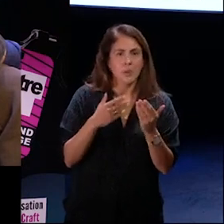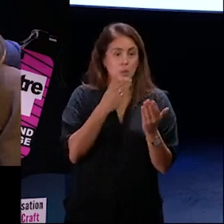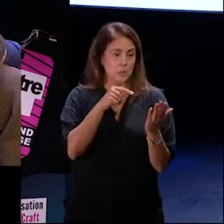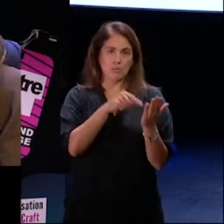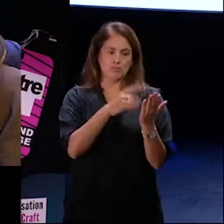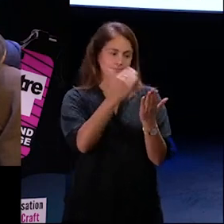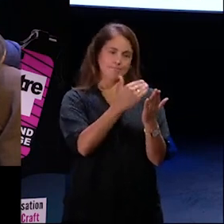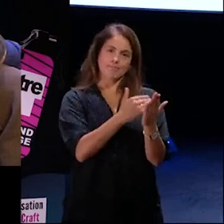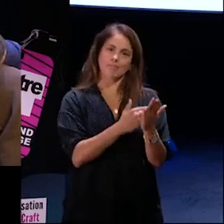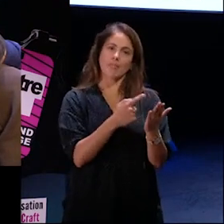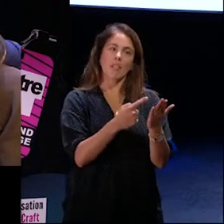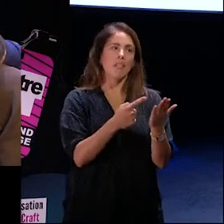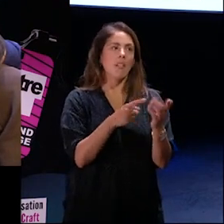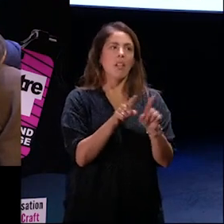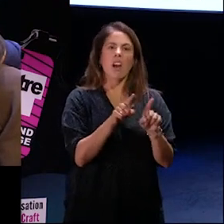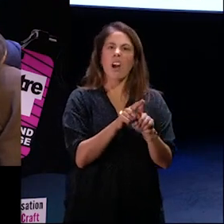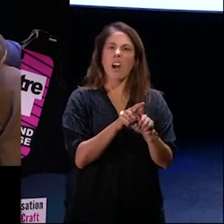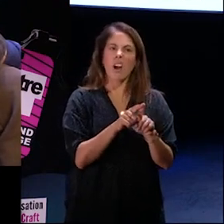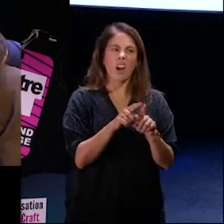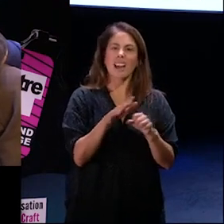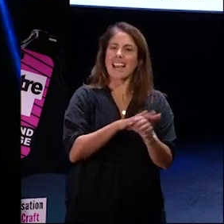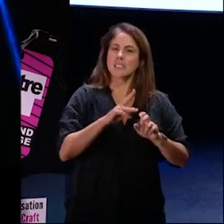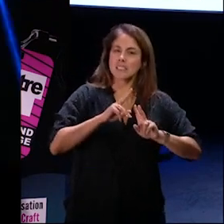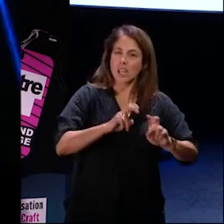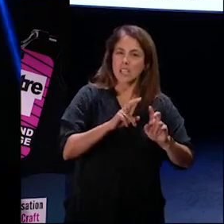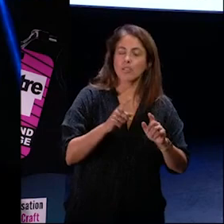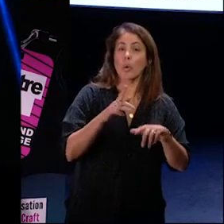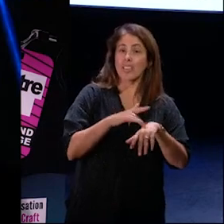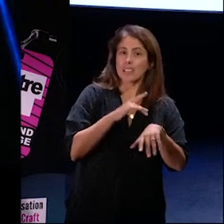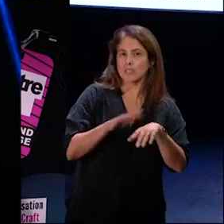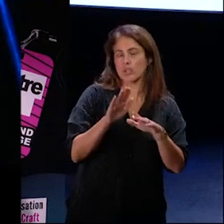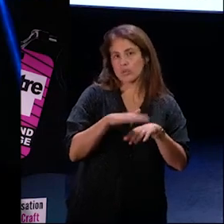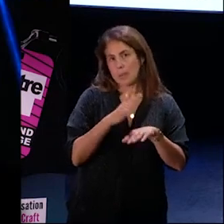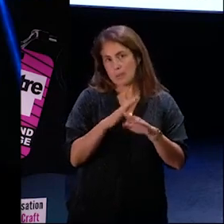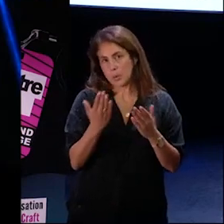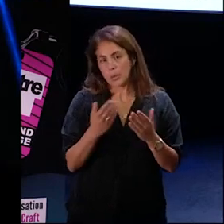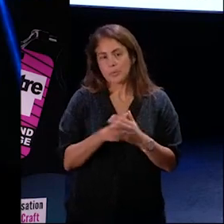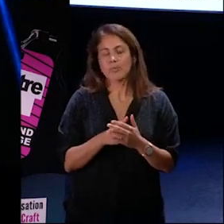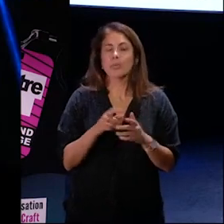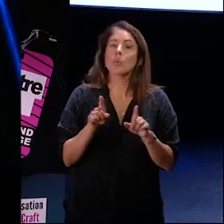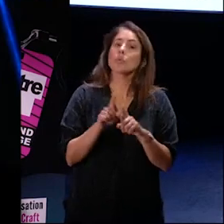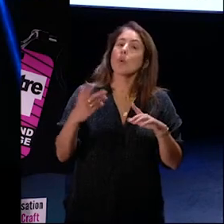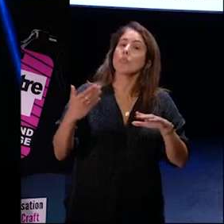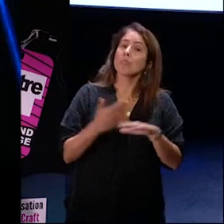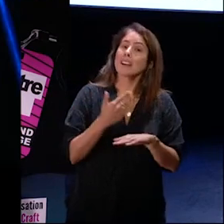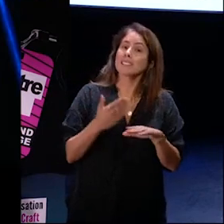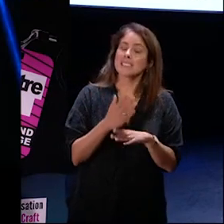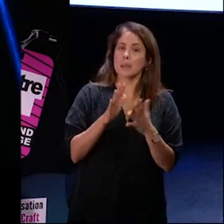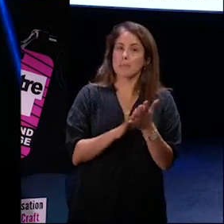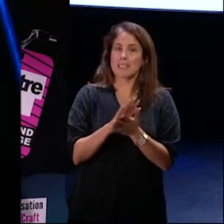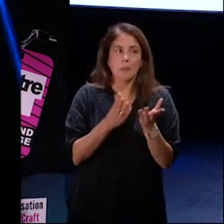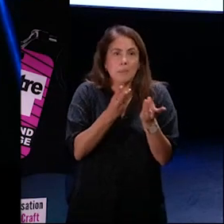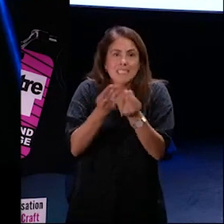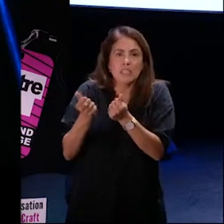of those things as a case study for the Theatre Green Book. And I guess practically, again, this meant like